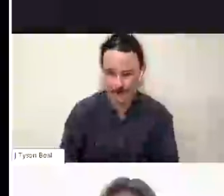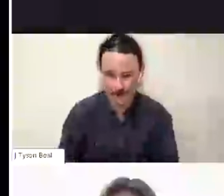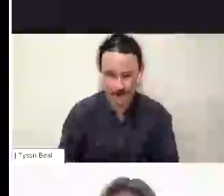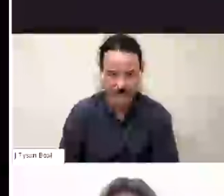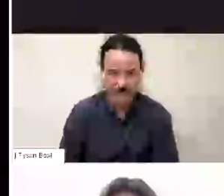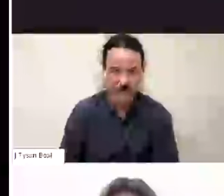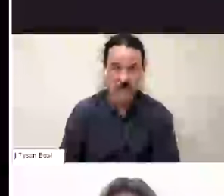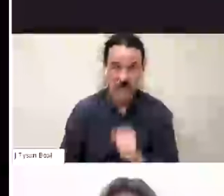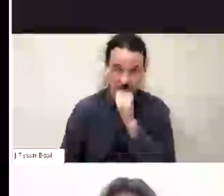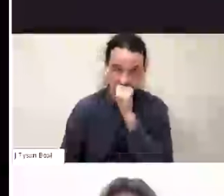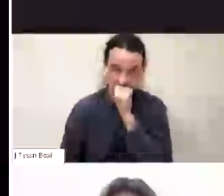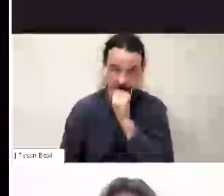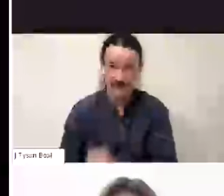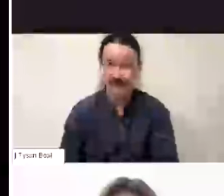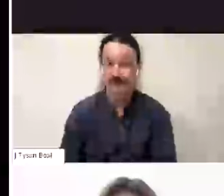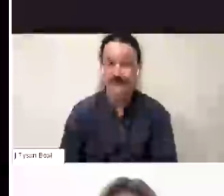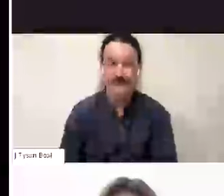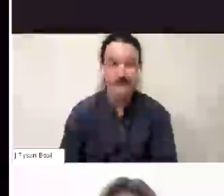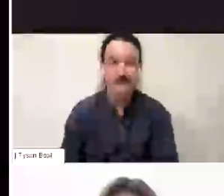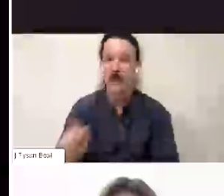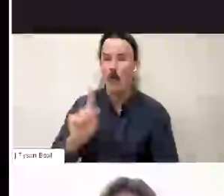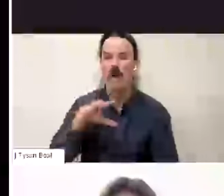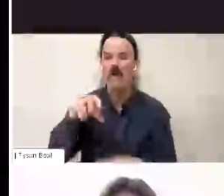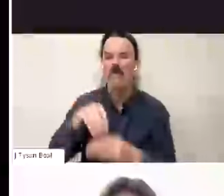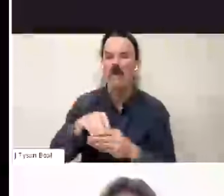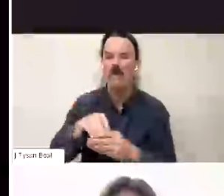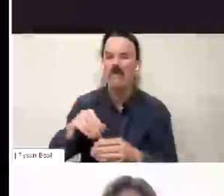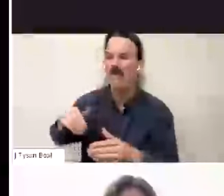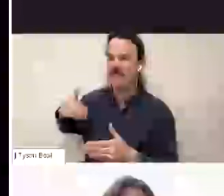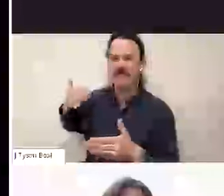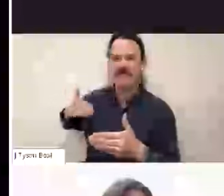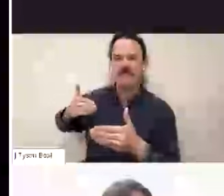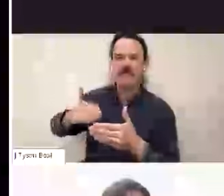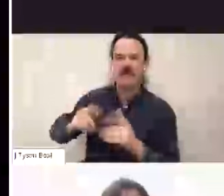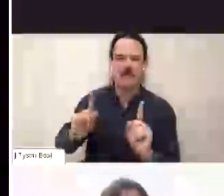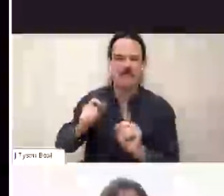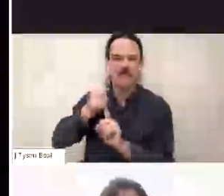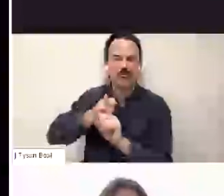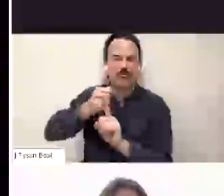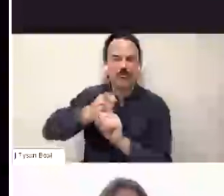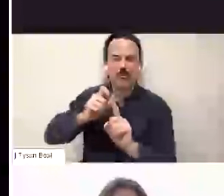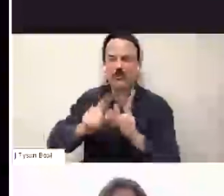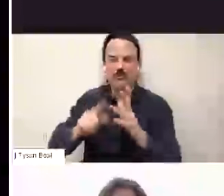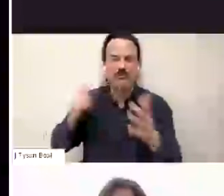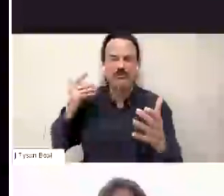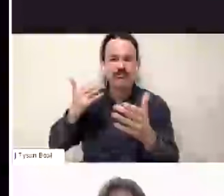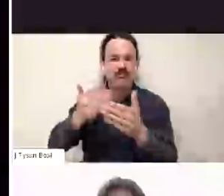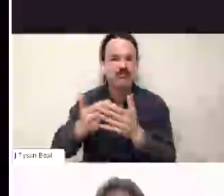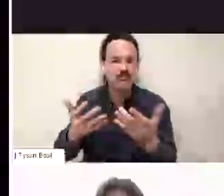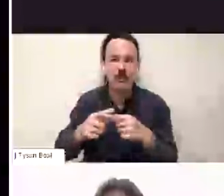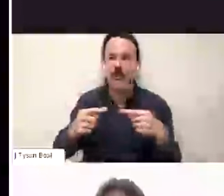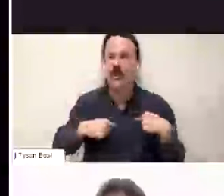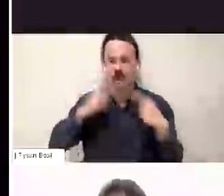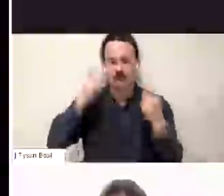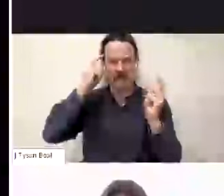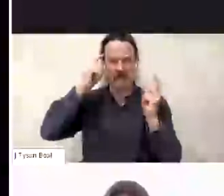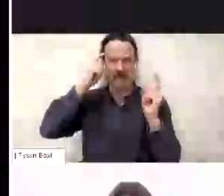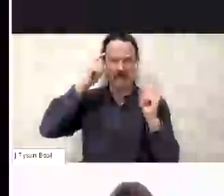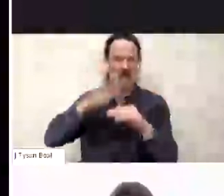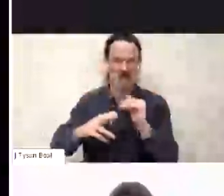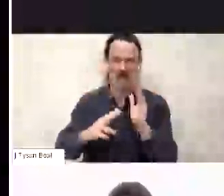Some of the things that we were involved in the early days, we were very concerned around the establishment of the